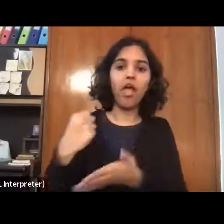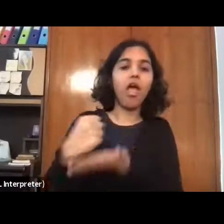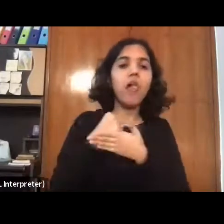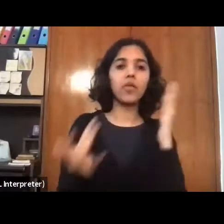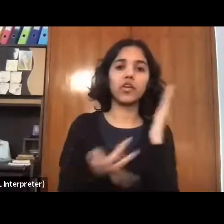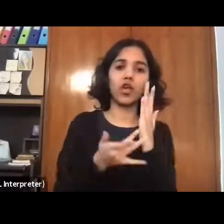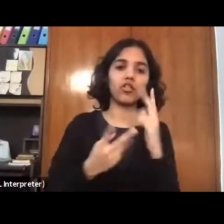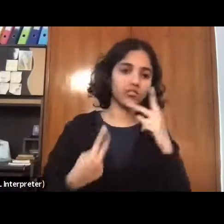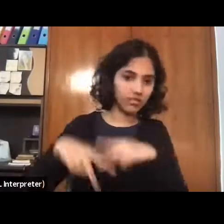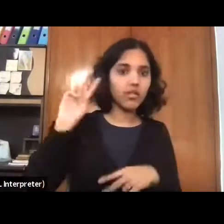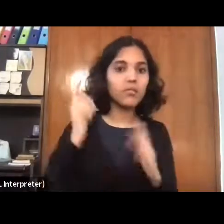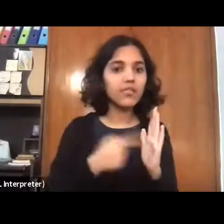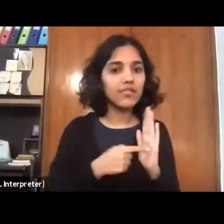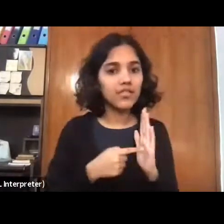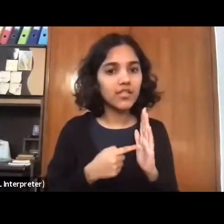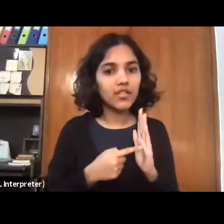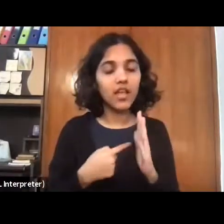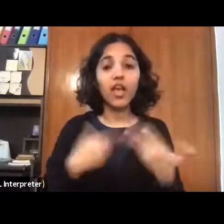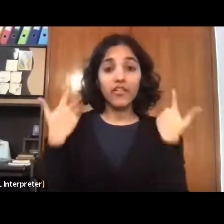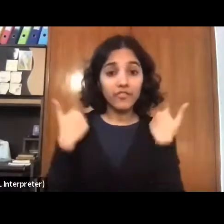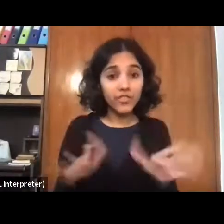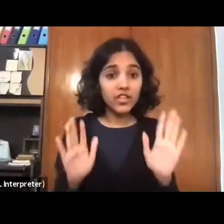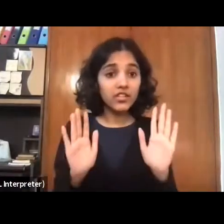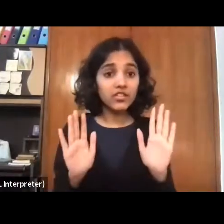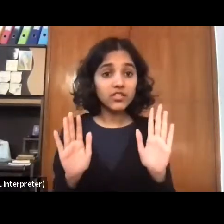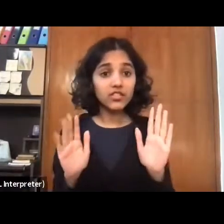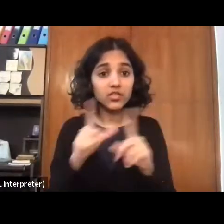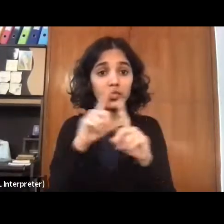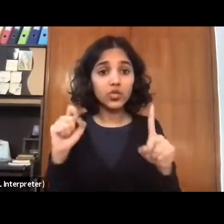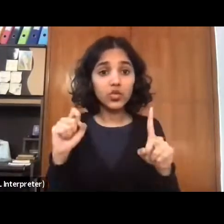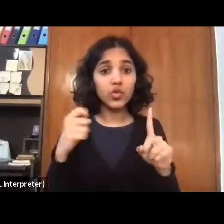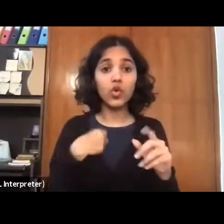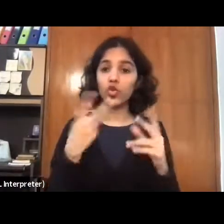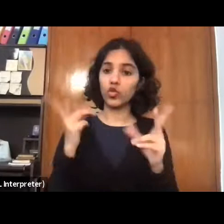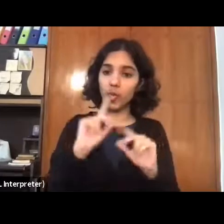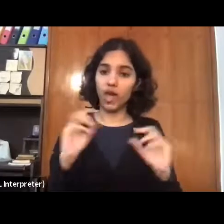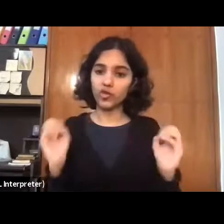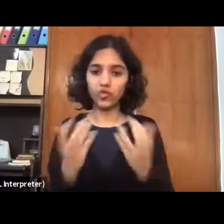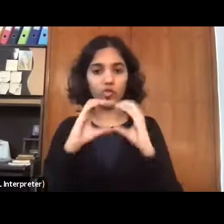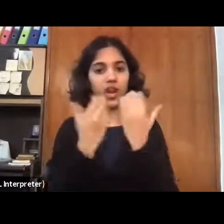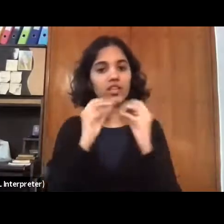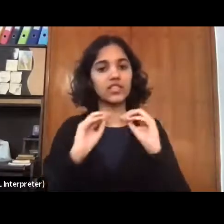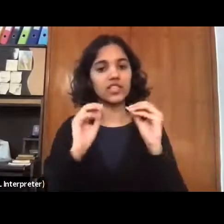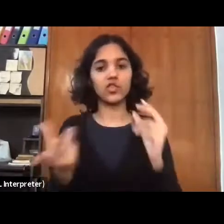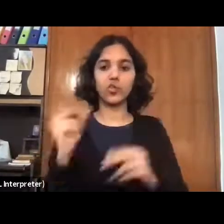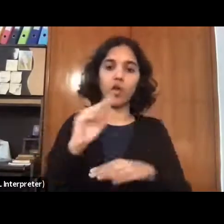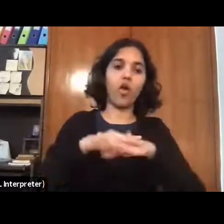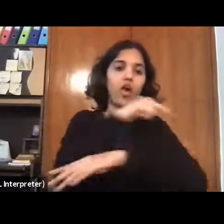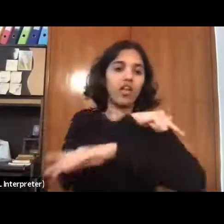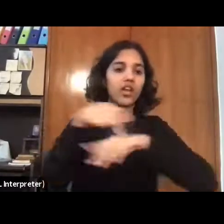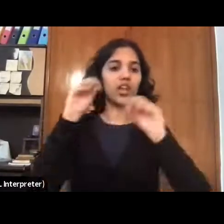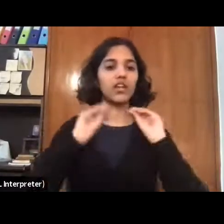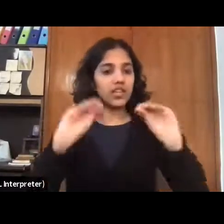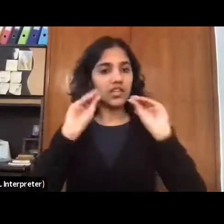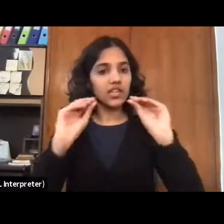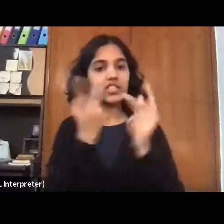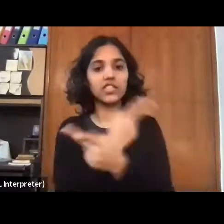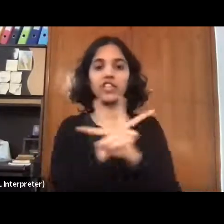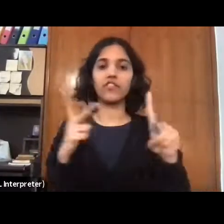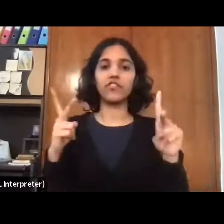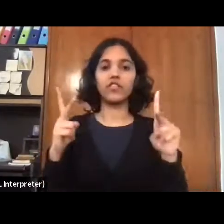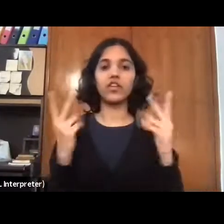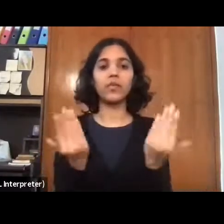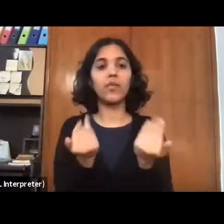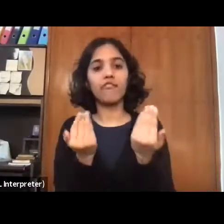and we've been able to commence classes for them online using various